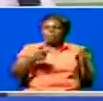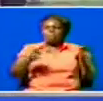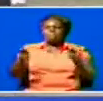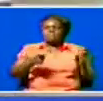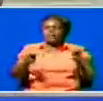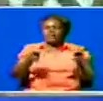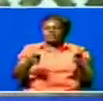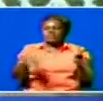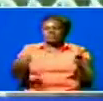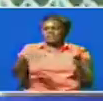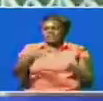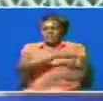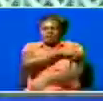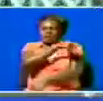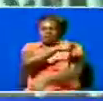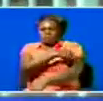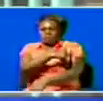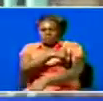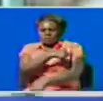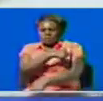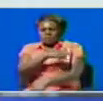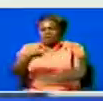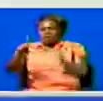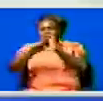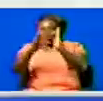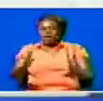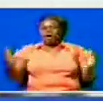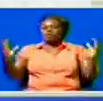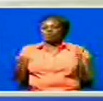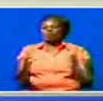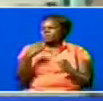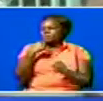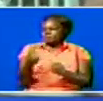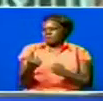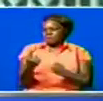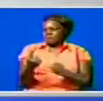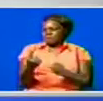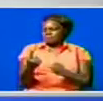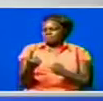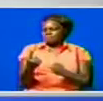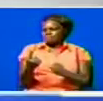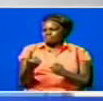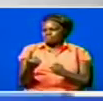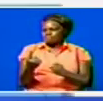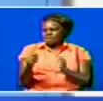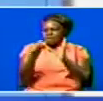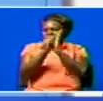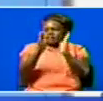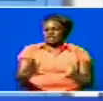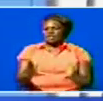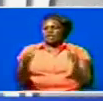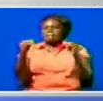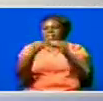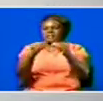Elementaita facility. Wambugu and company advocates in their letter say their agent had a meeting